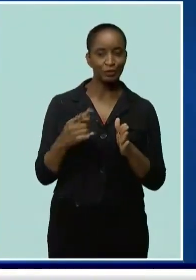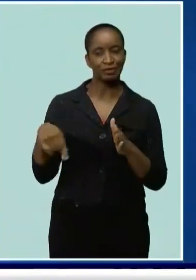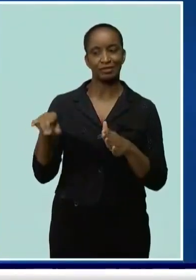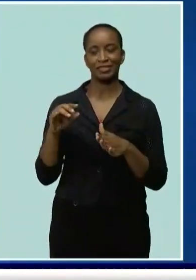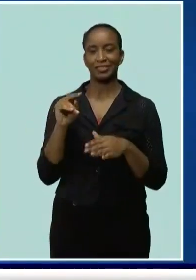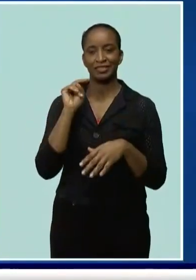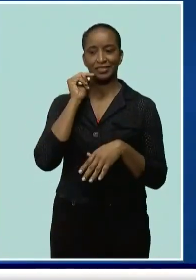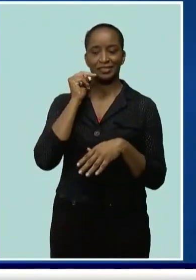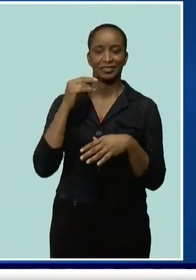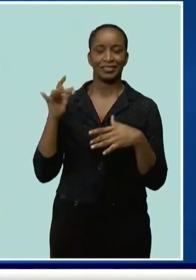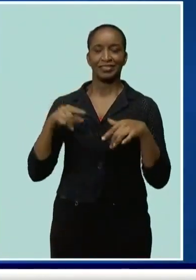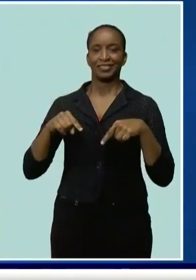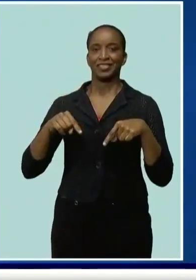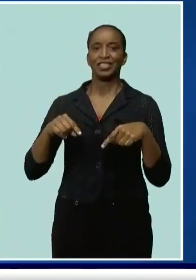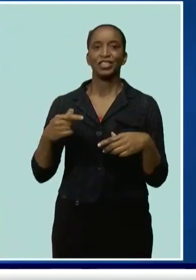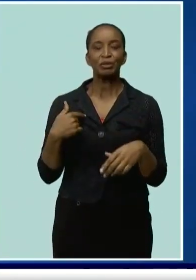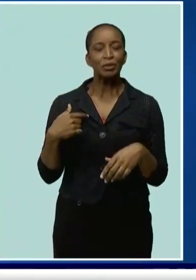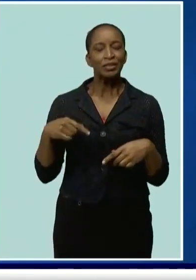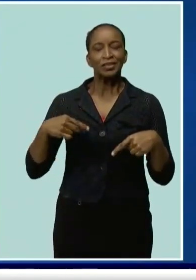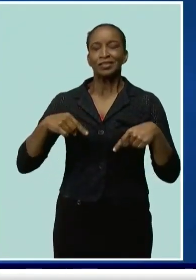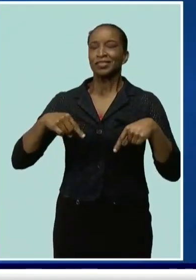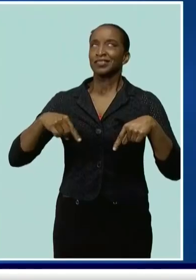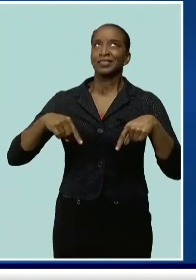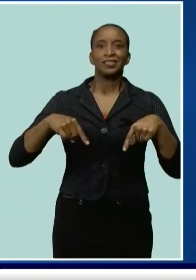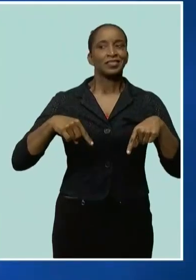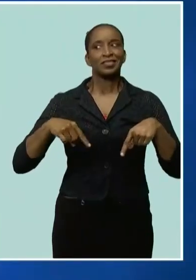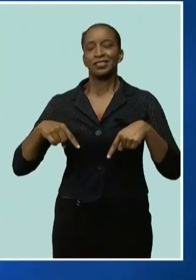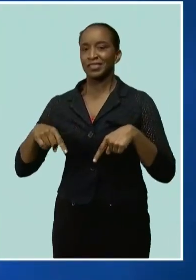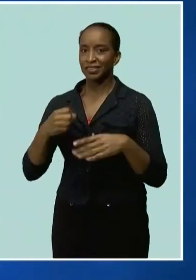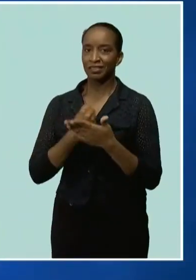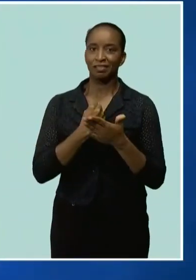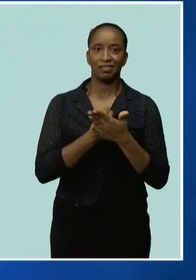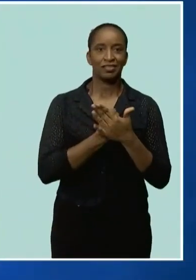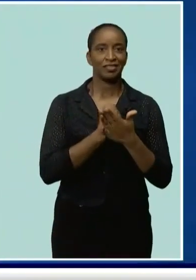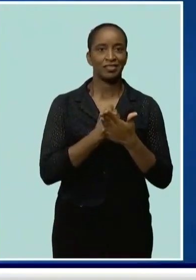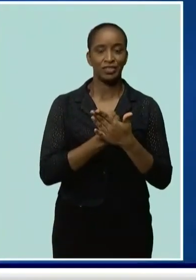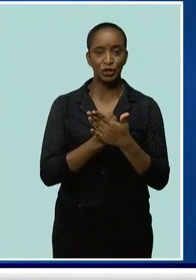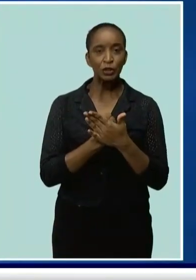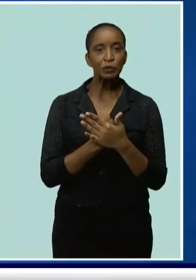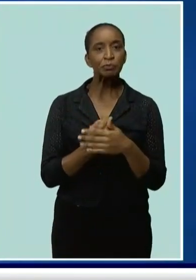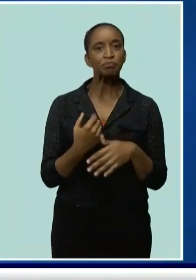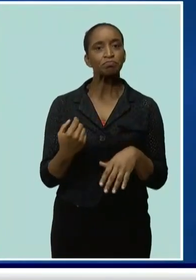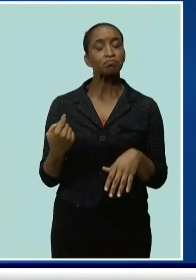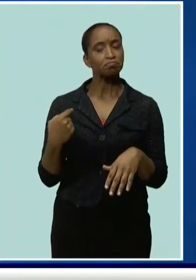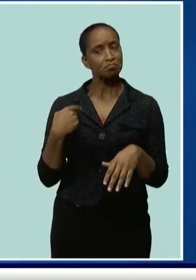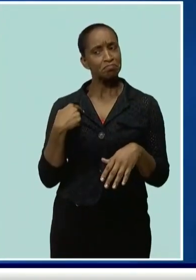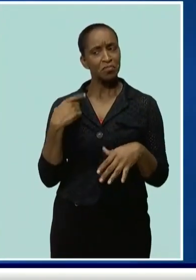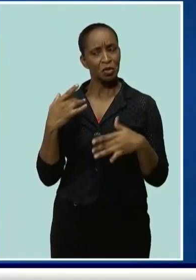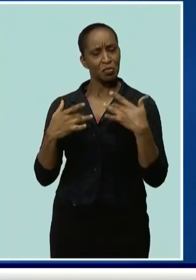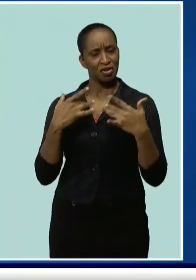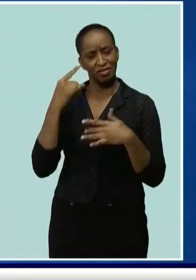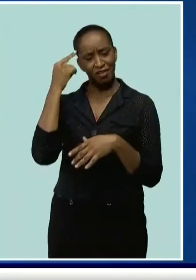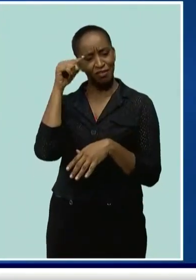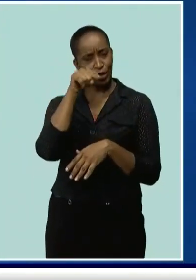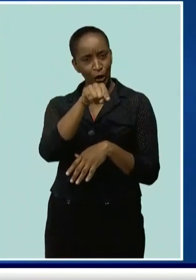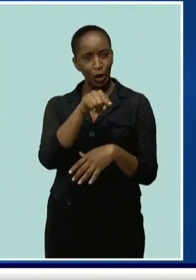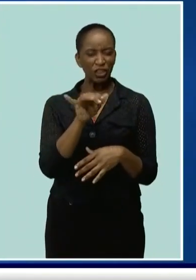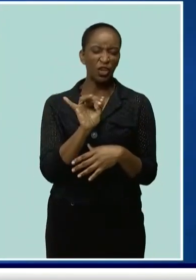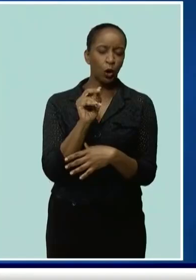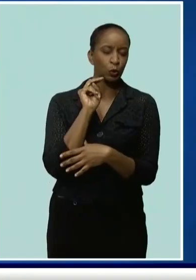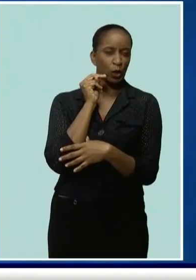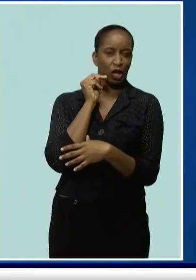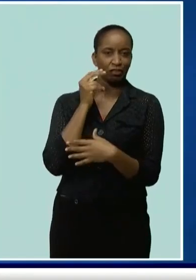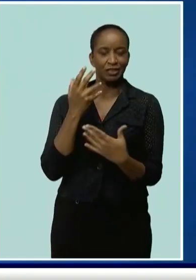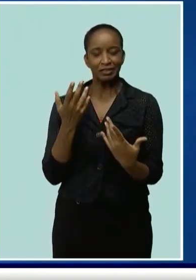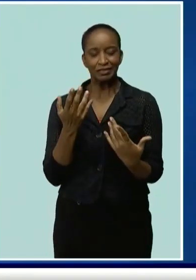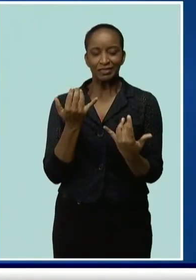nervous. Extremely nervous. I'm pretty excited for her, nervous at the same time. She's going into her first farm. This is a